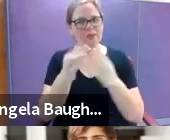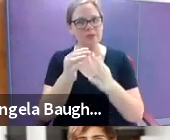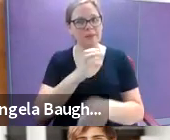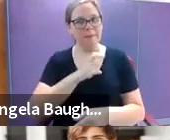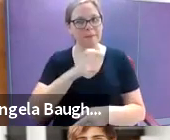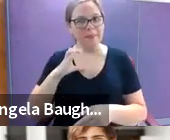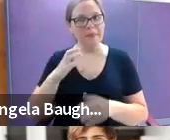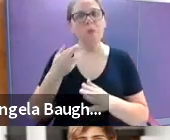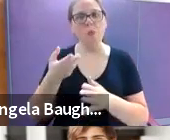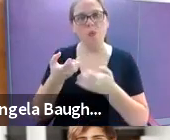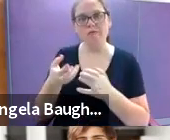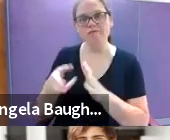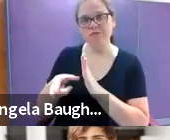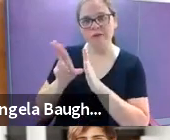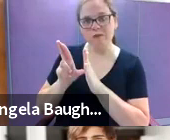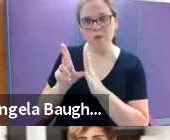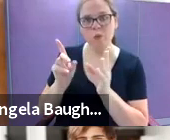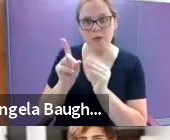that one more time.